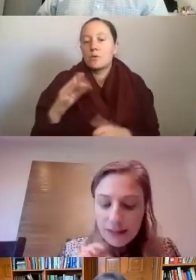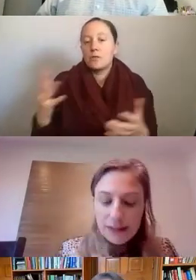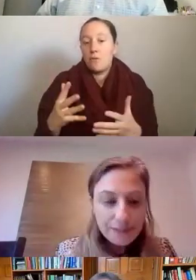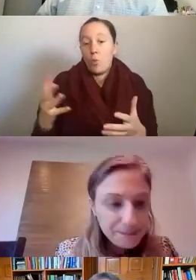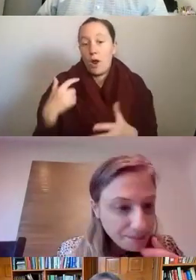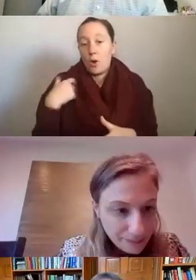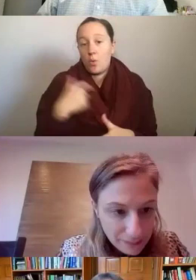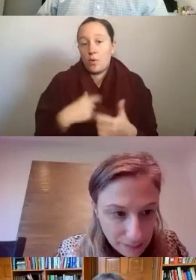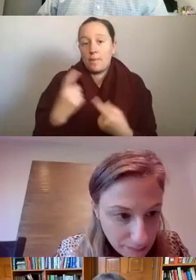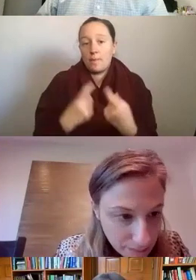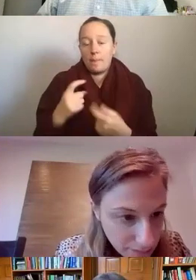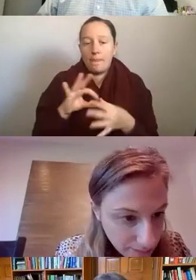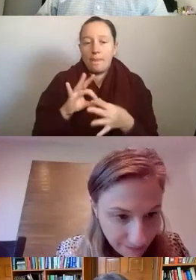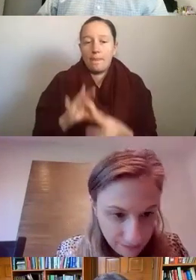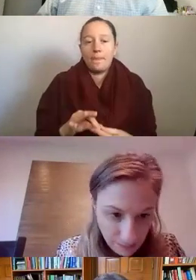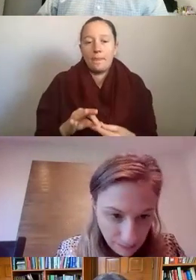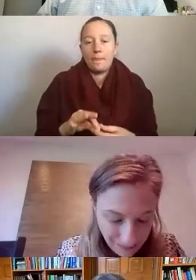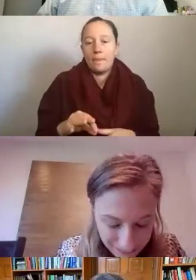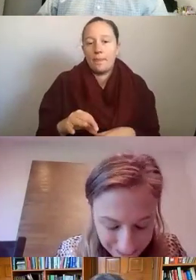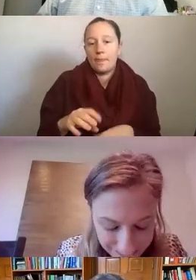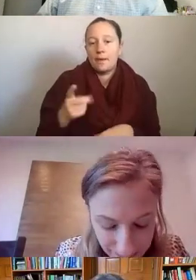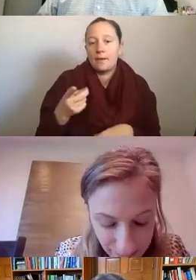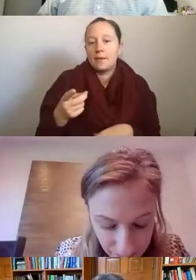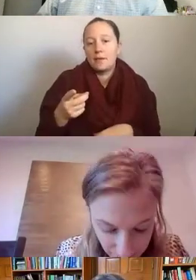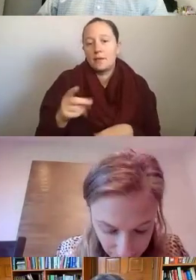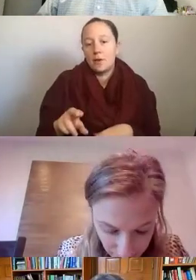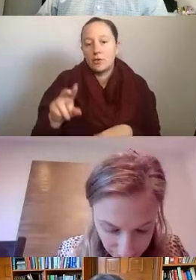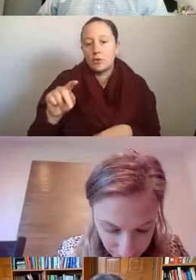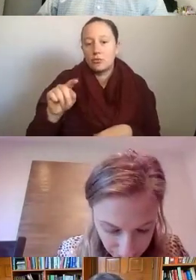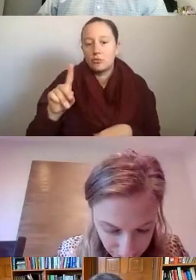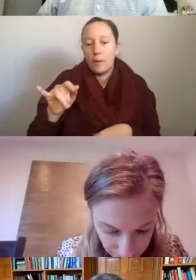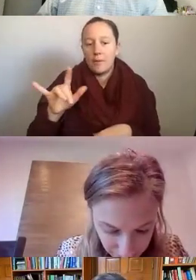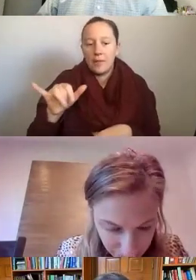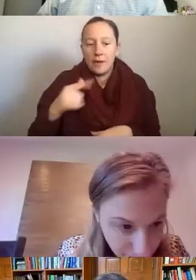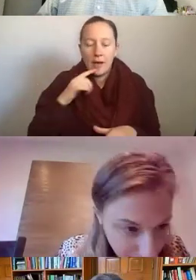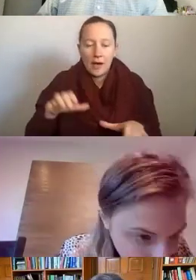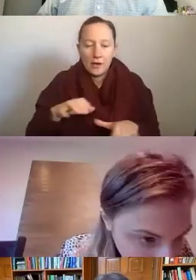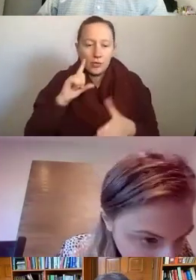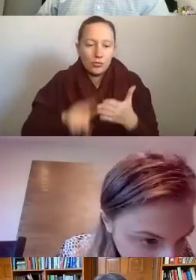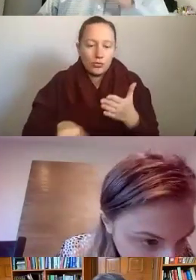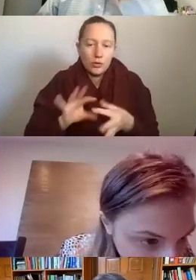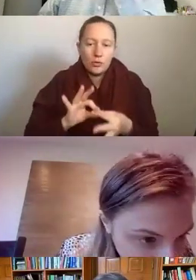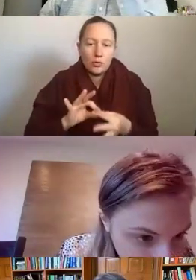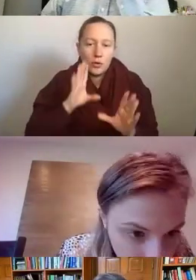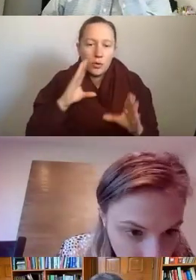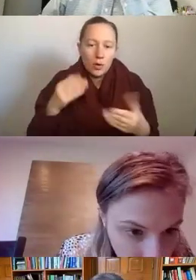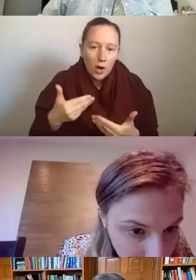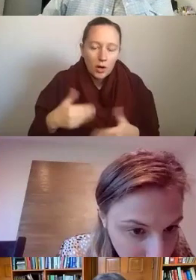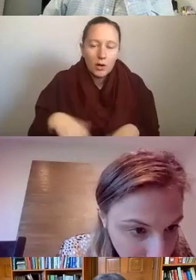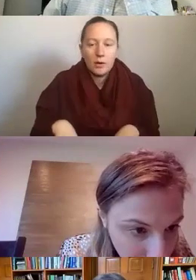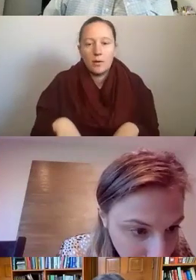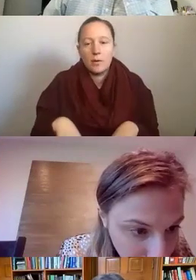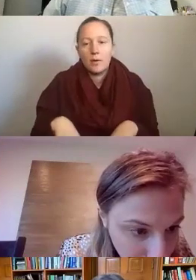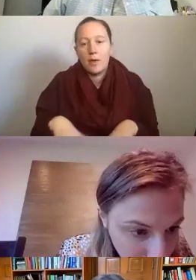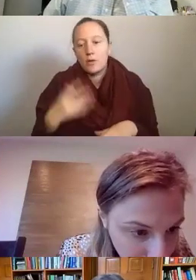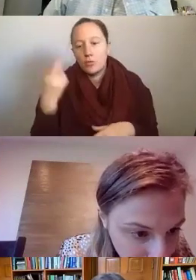is along the lines of, dear Dr. Twombly, I do research on autism and the mechanisms underlying